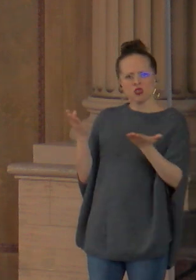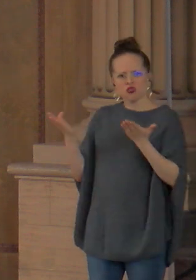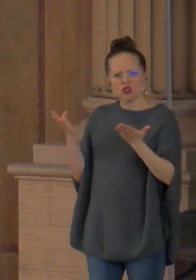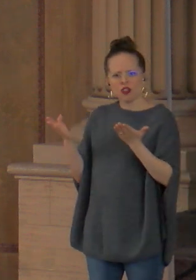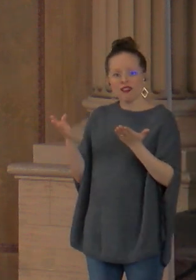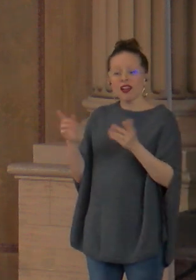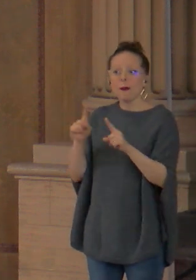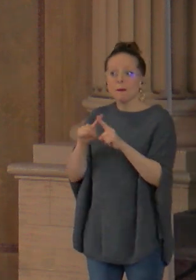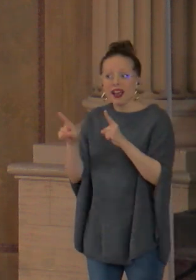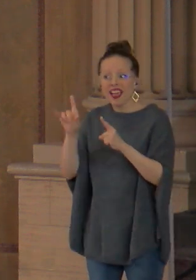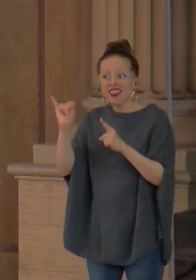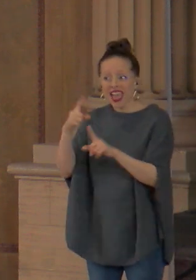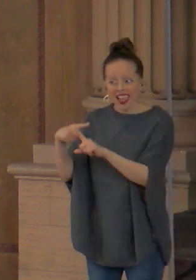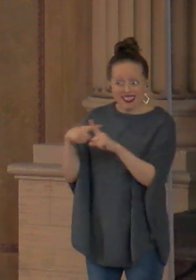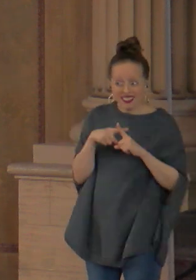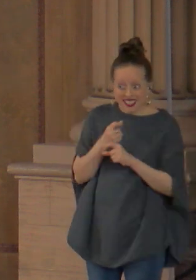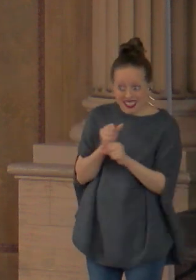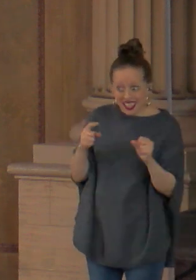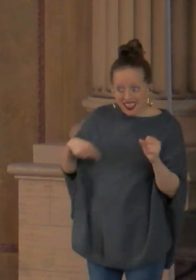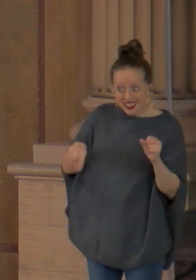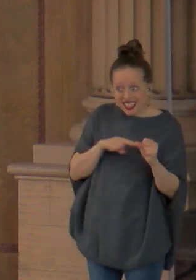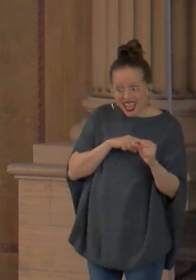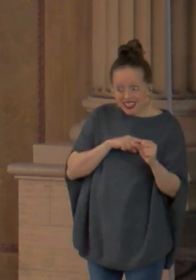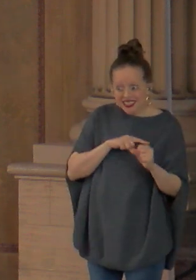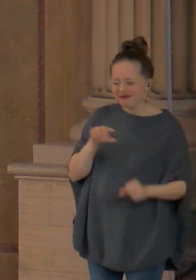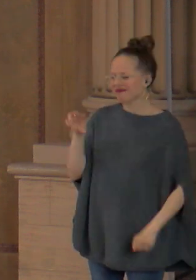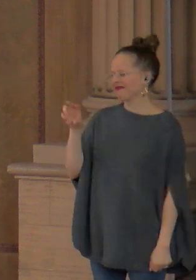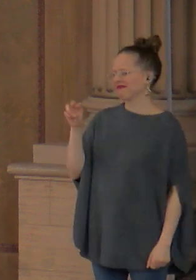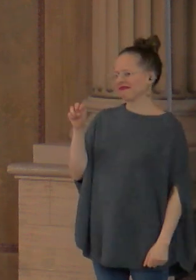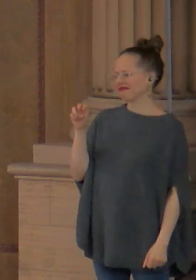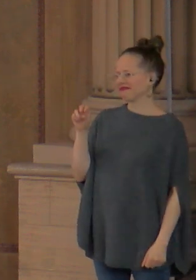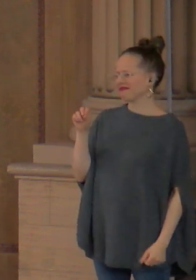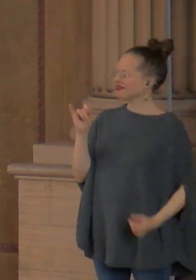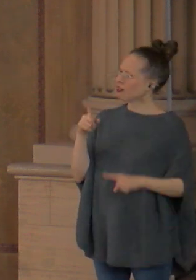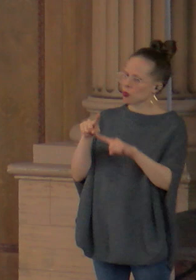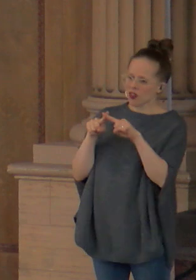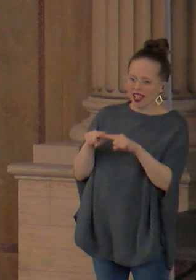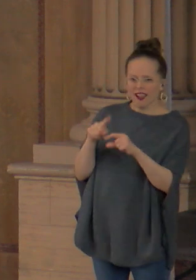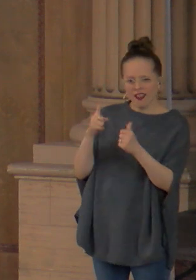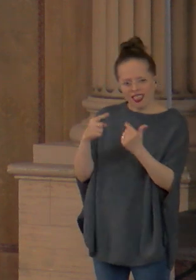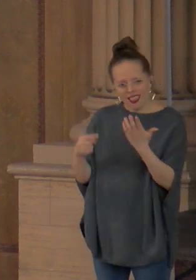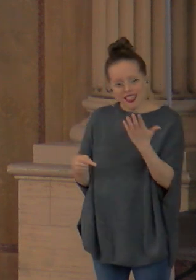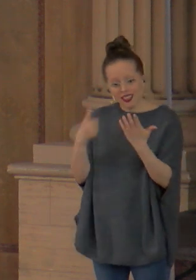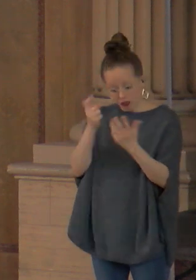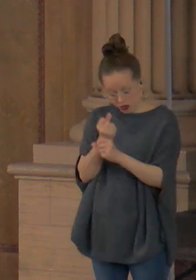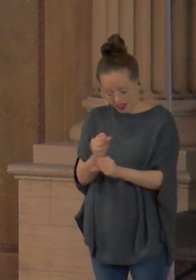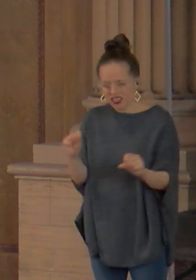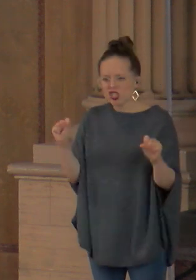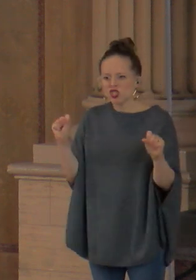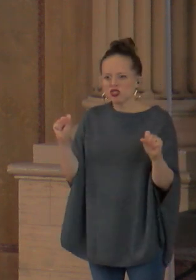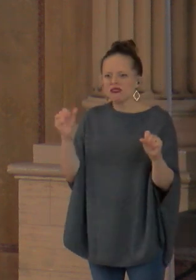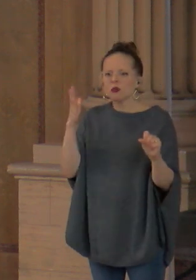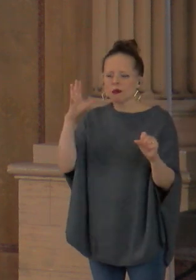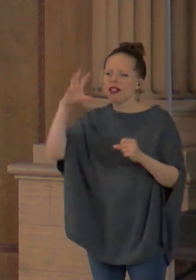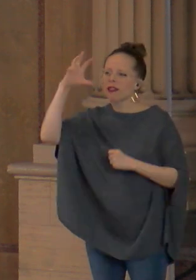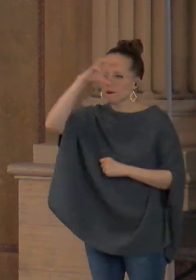none of those things gets us to him and if we rely on those things to save us, we'll miss him.